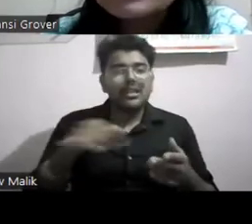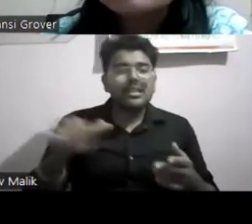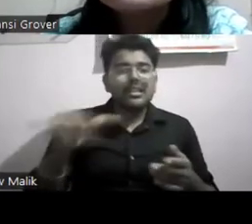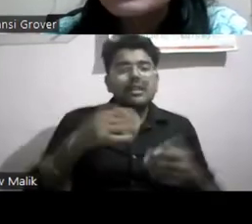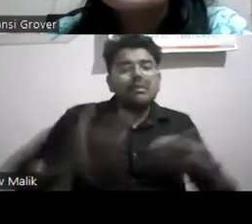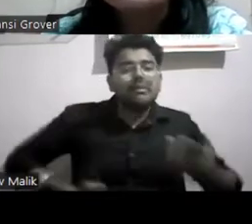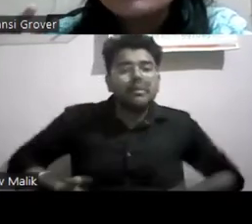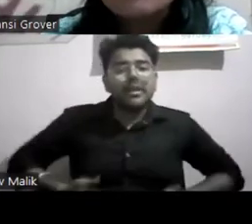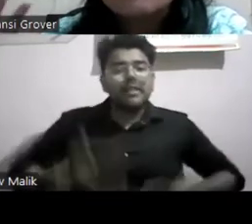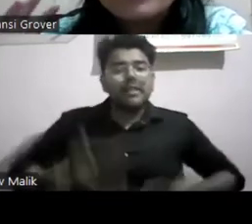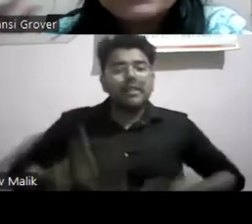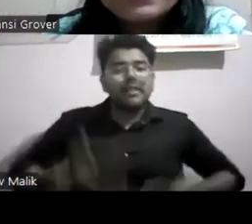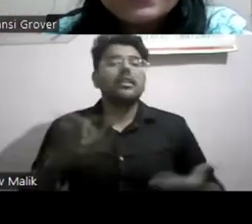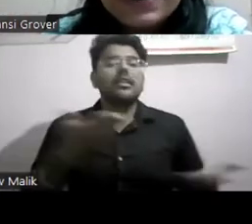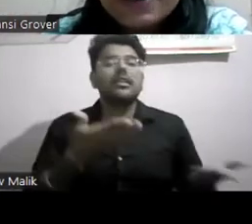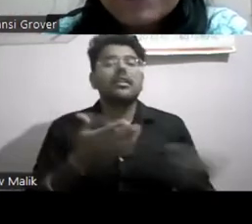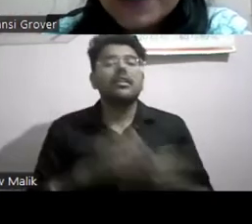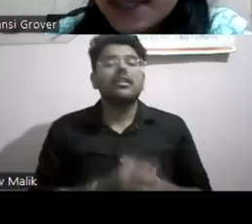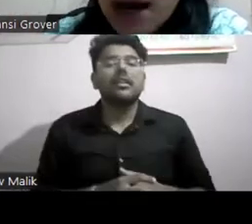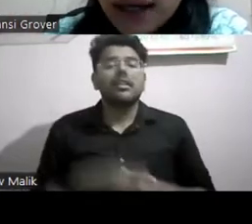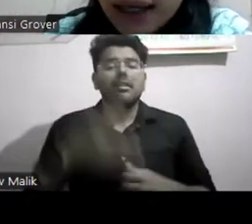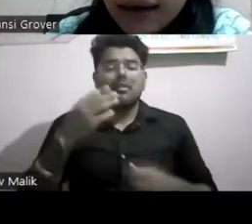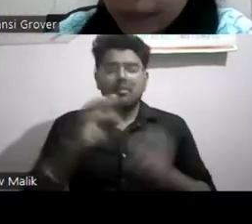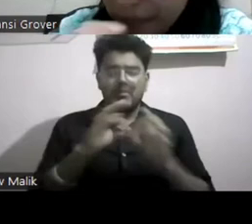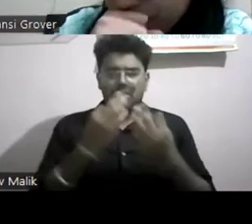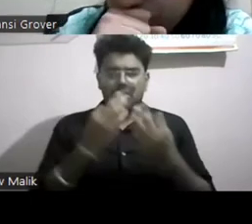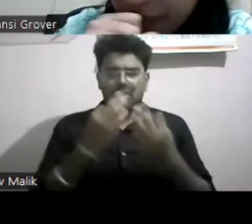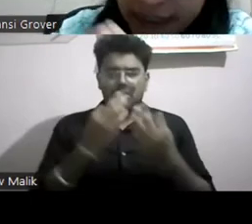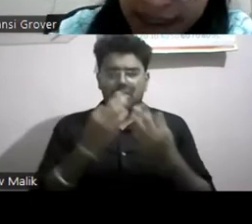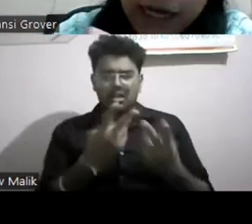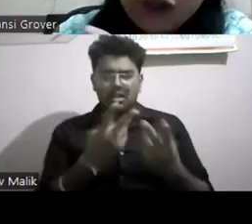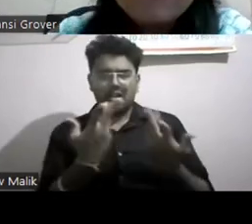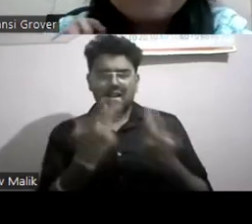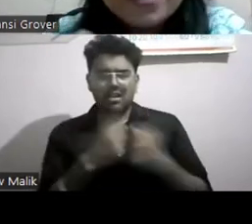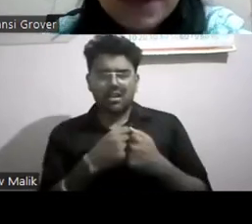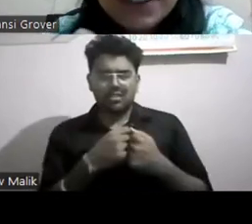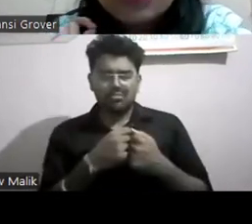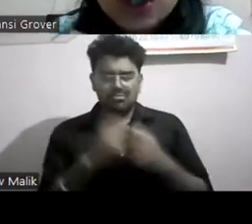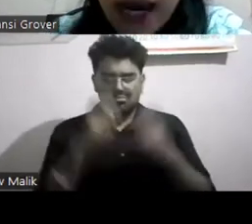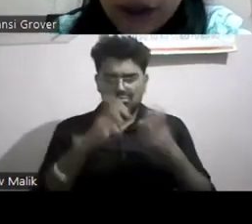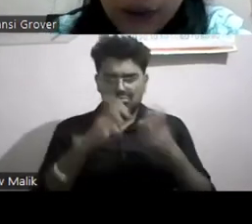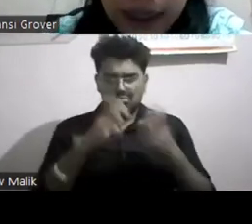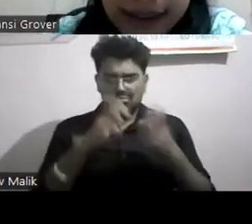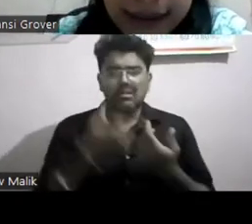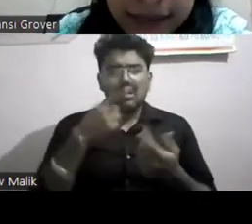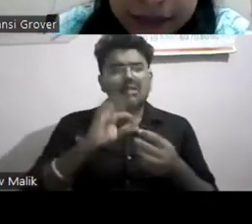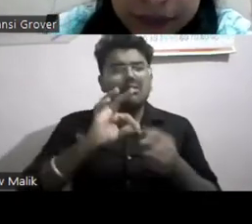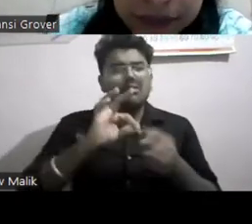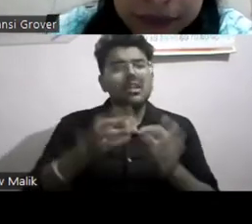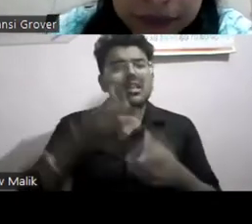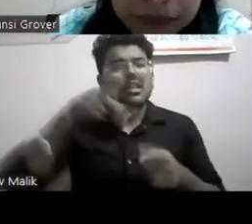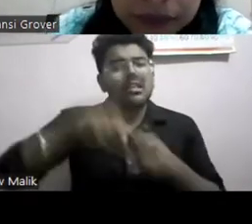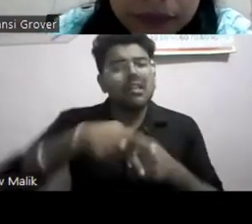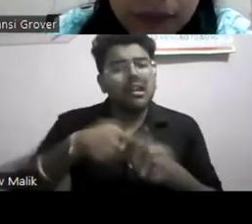family assumes that you are constantly stuck in a state of permanent childhoodness.